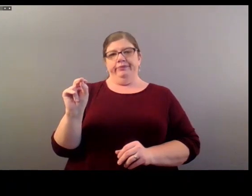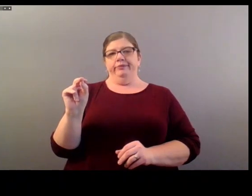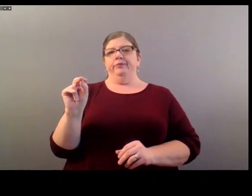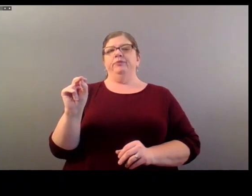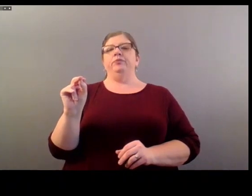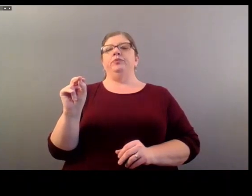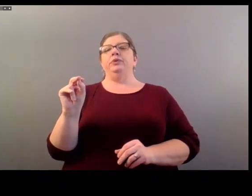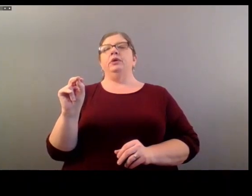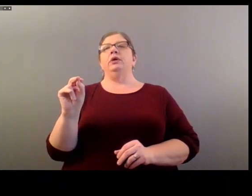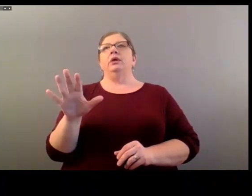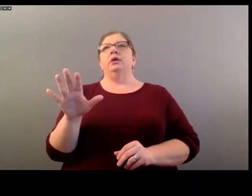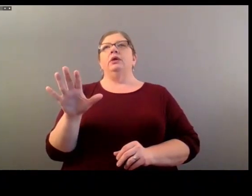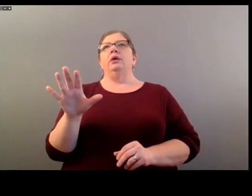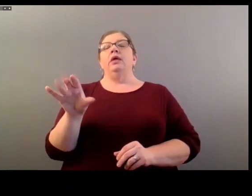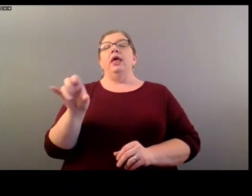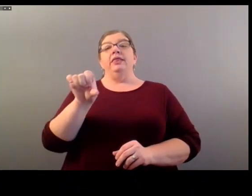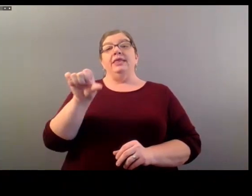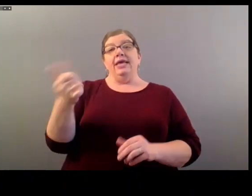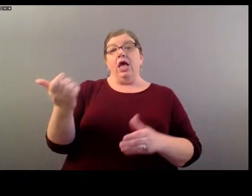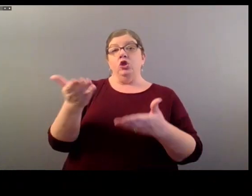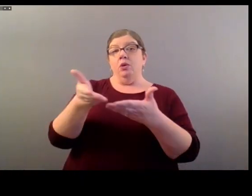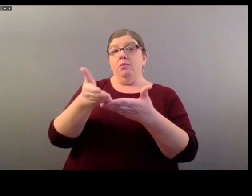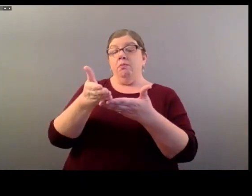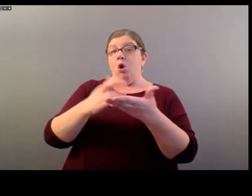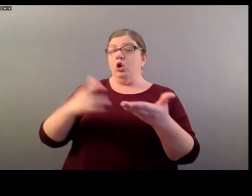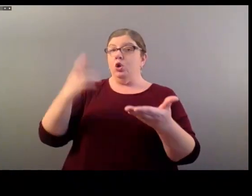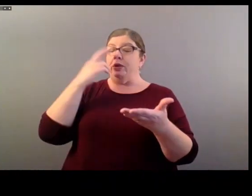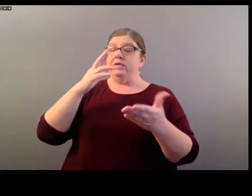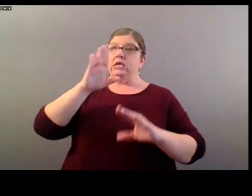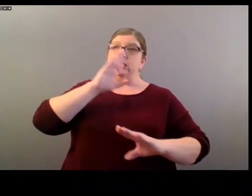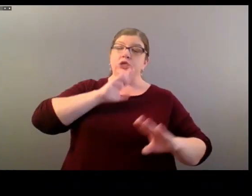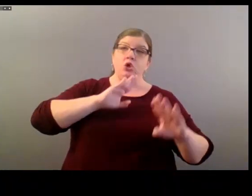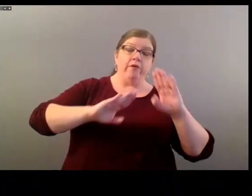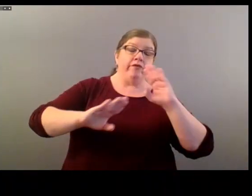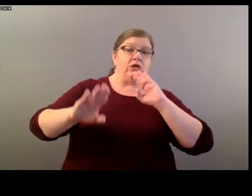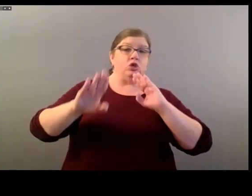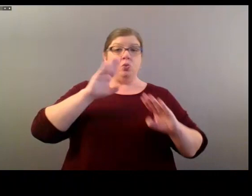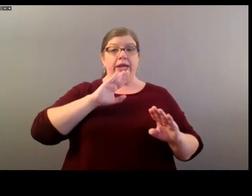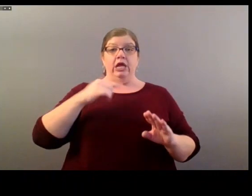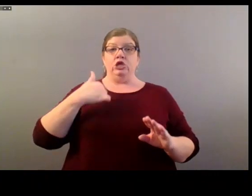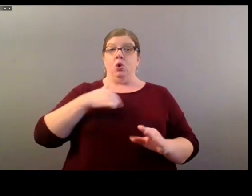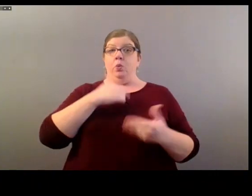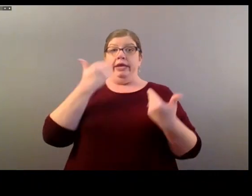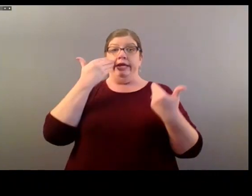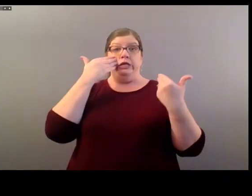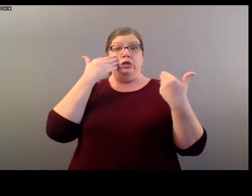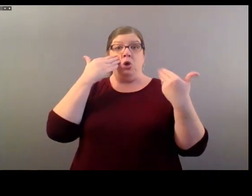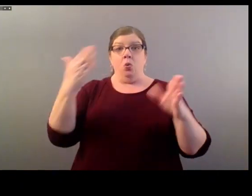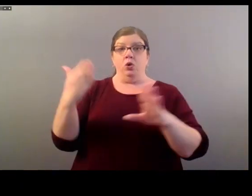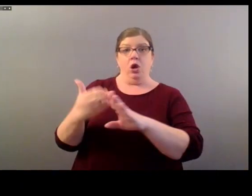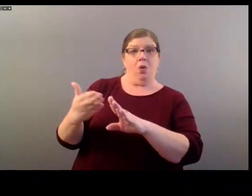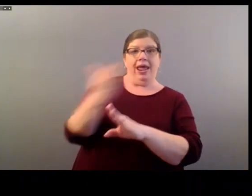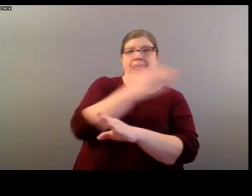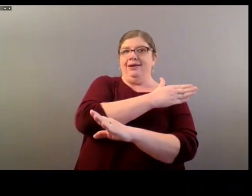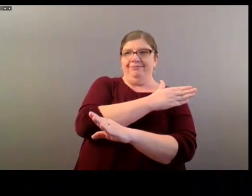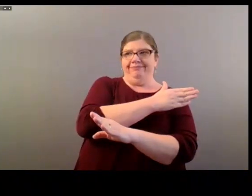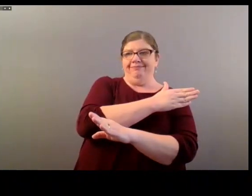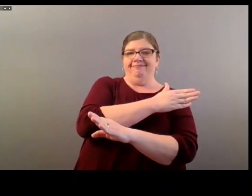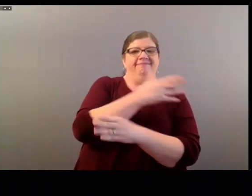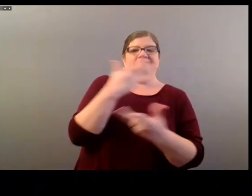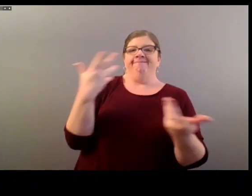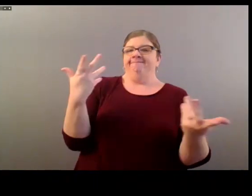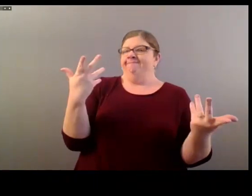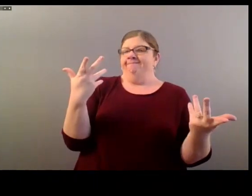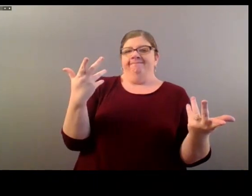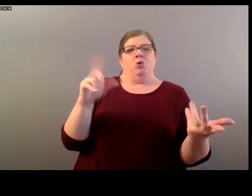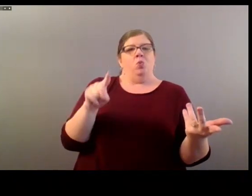the other part of why it's so frustrating is that we don't know ahead of time. We only